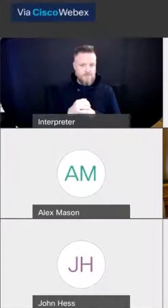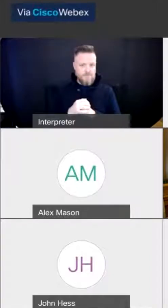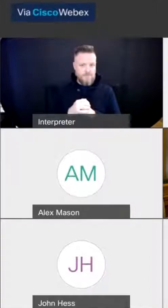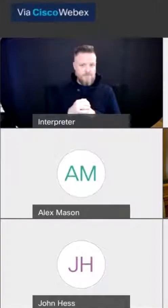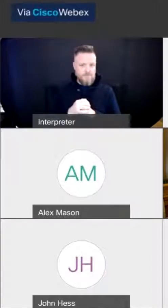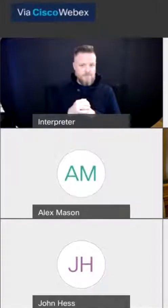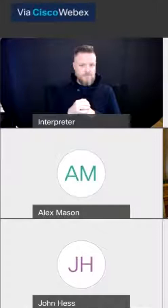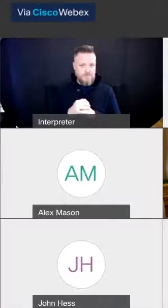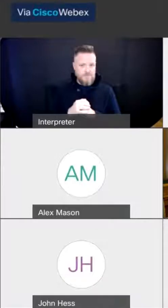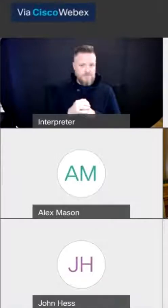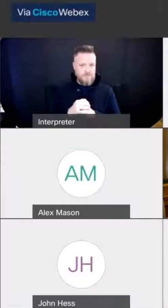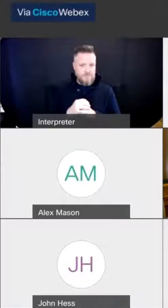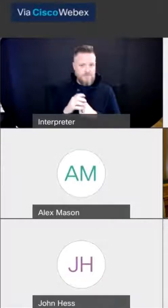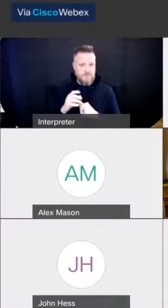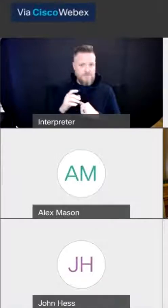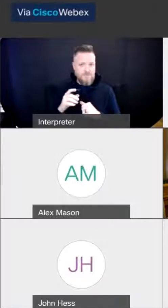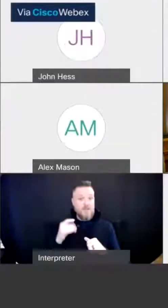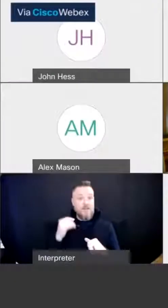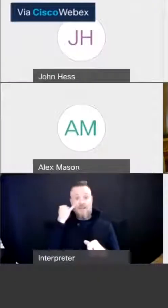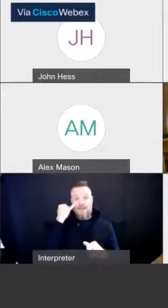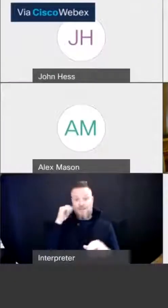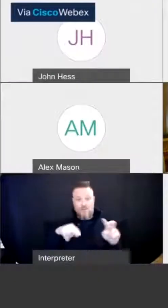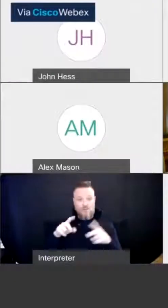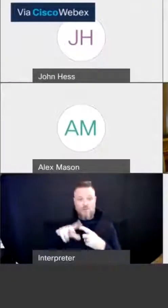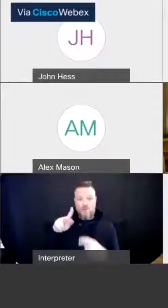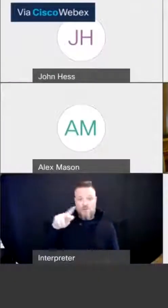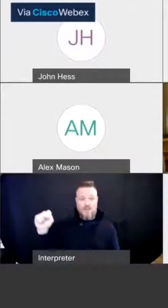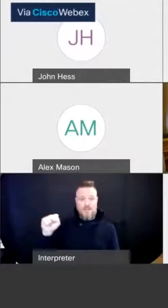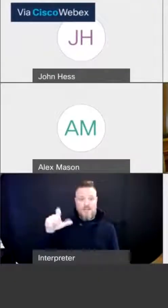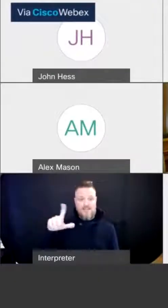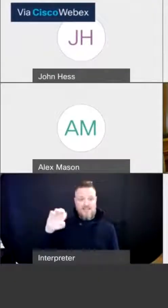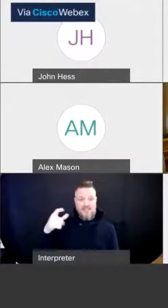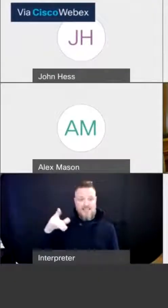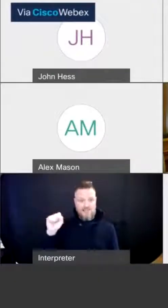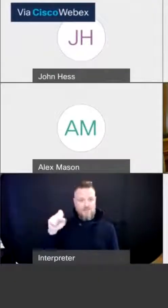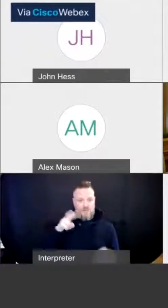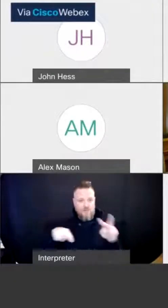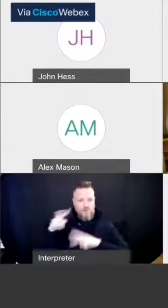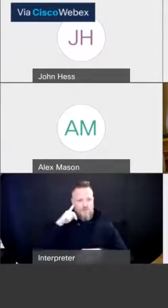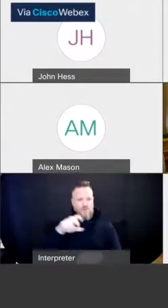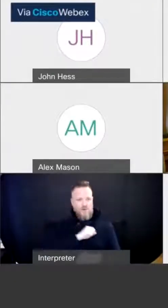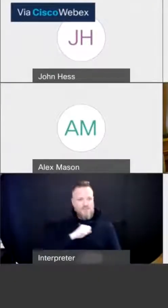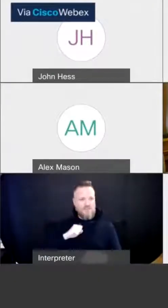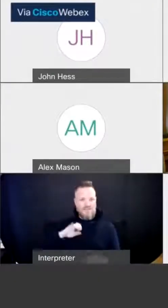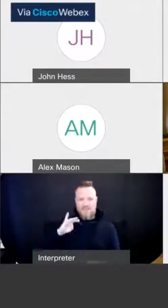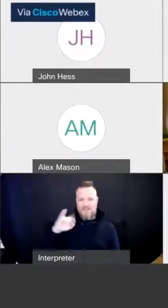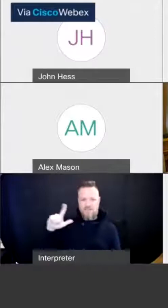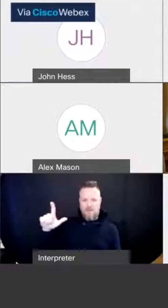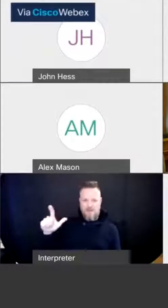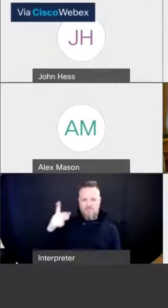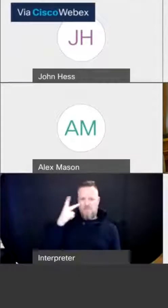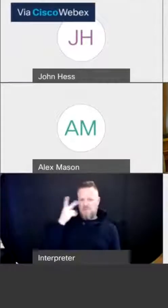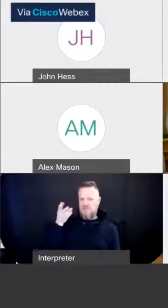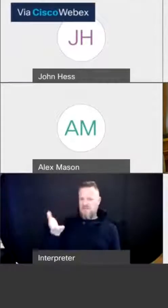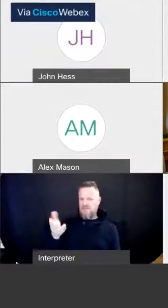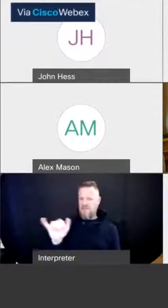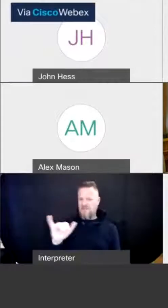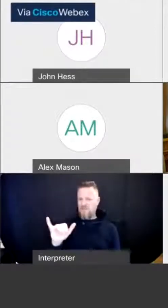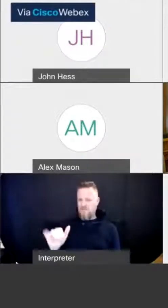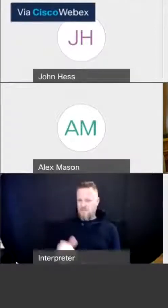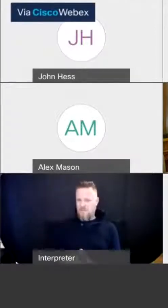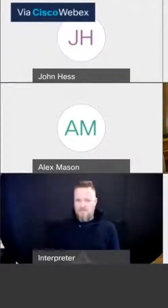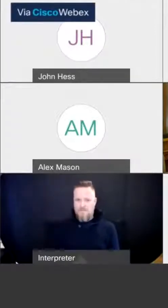Another way that you can look for it is if you go to Kansas Ledge and just look for Senate bills, you'll find it there also.